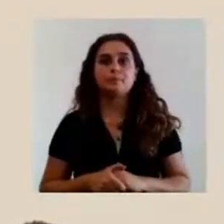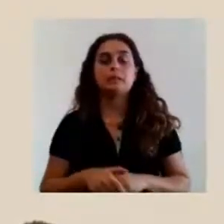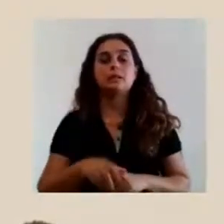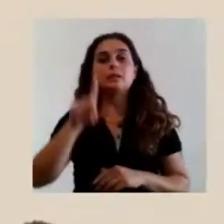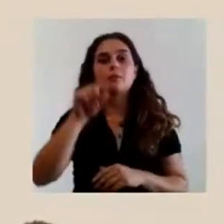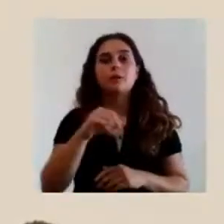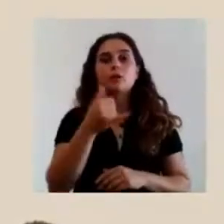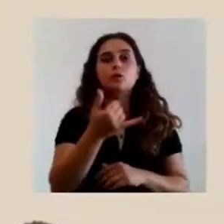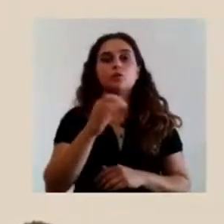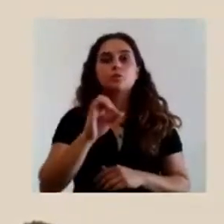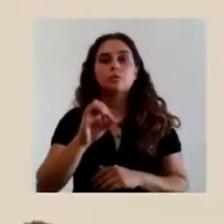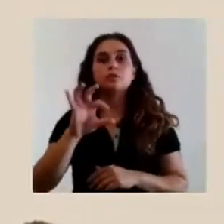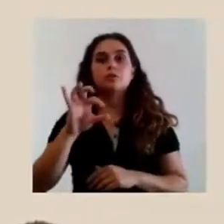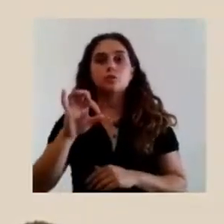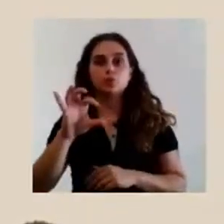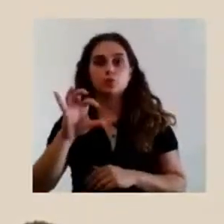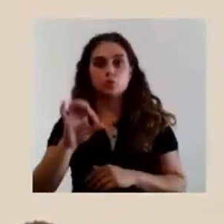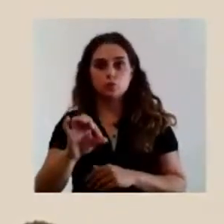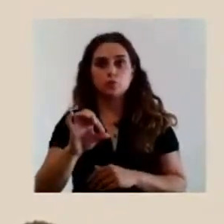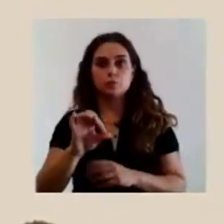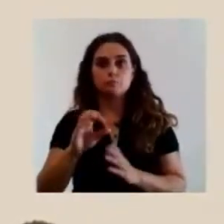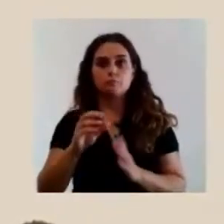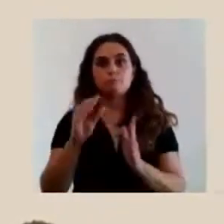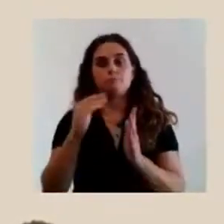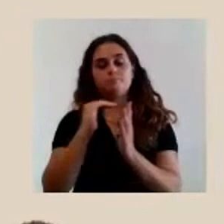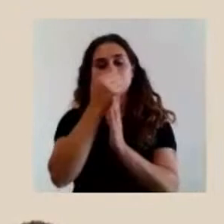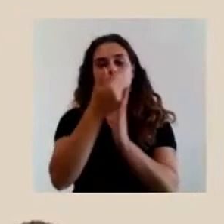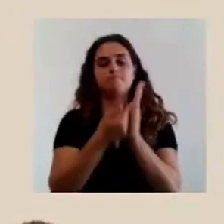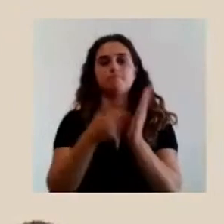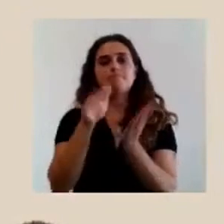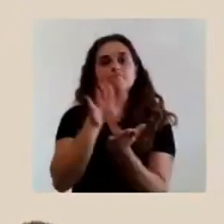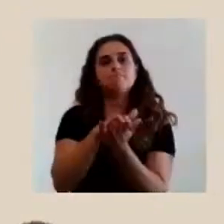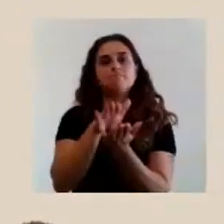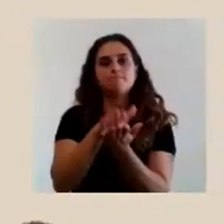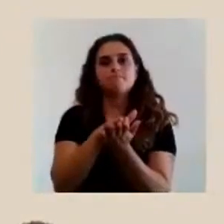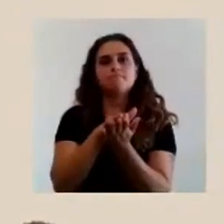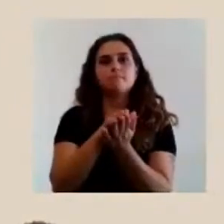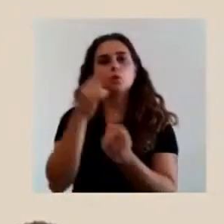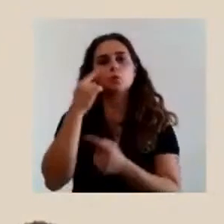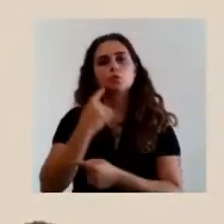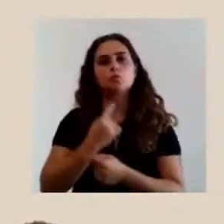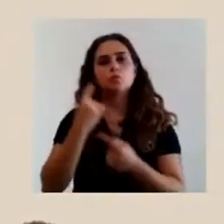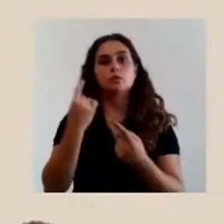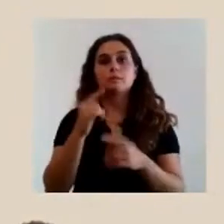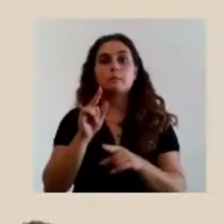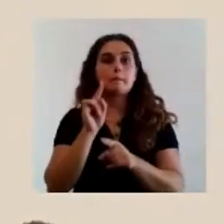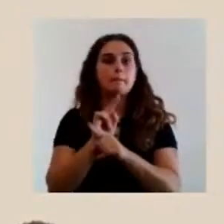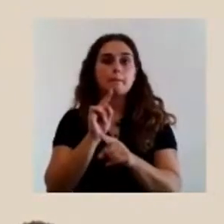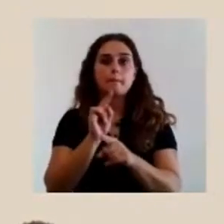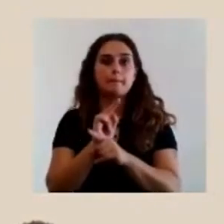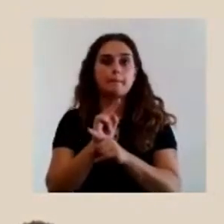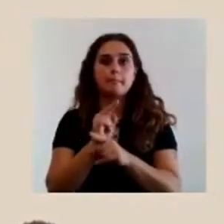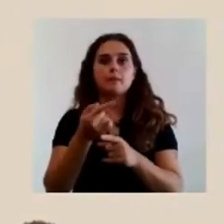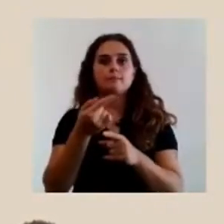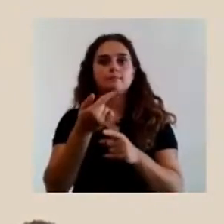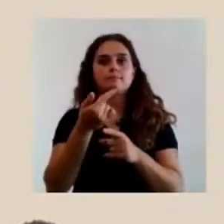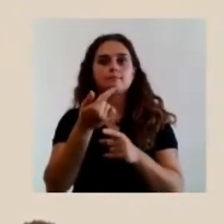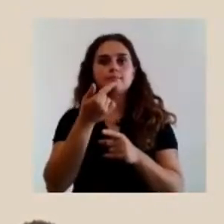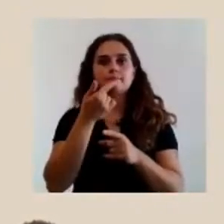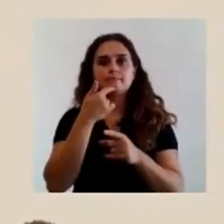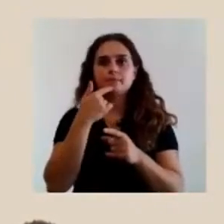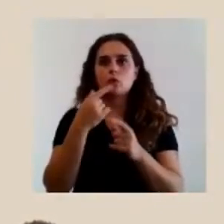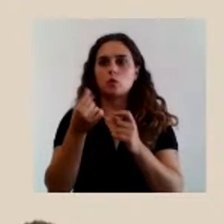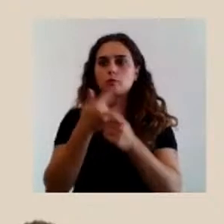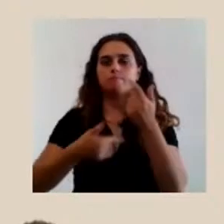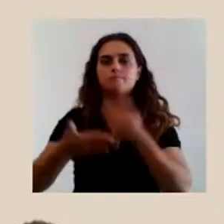Also in 2018, a paper was published by Bolamwini and Gabru showing disparities in the accuracy of 3